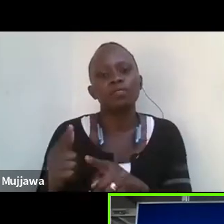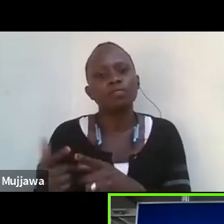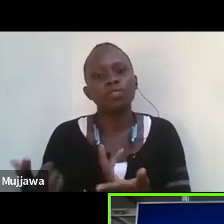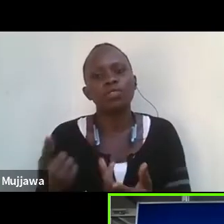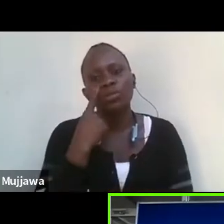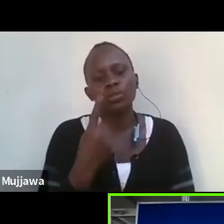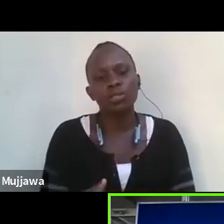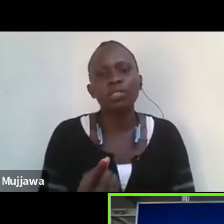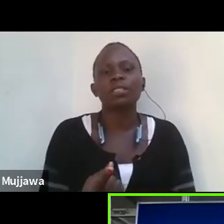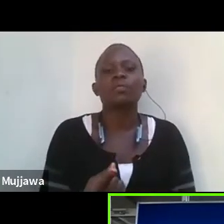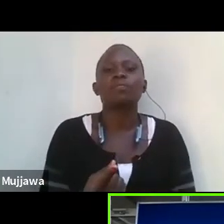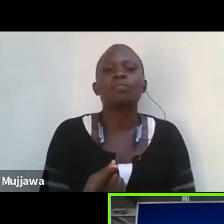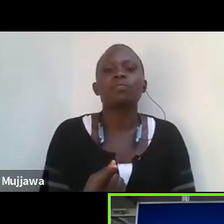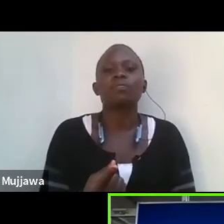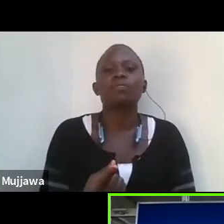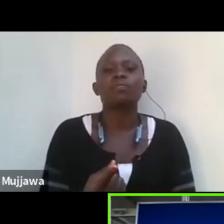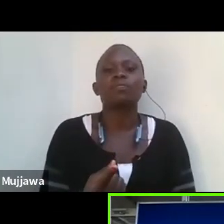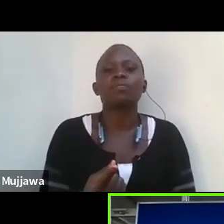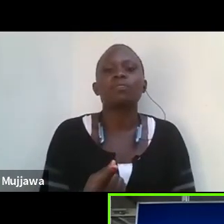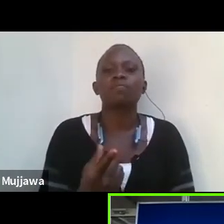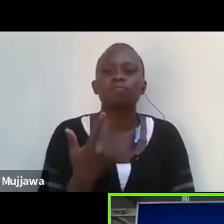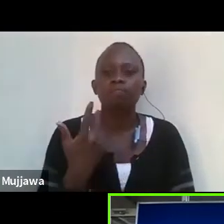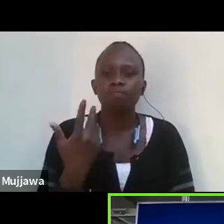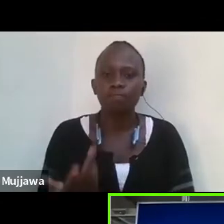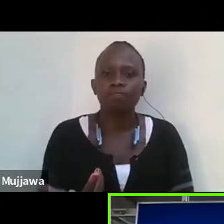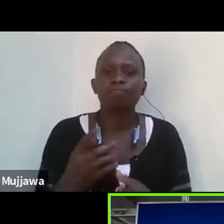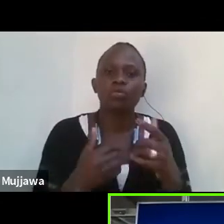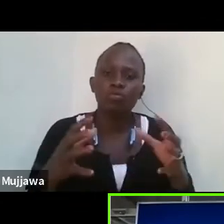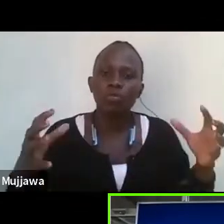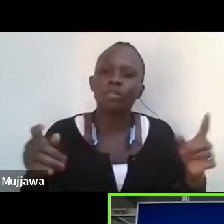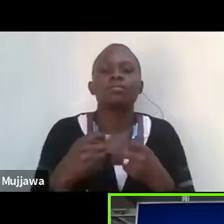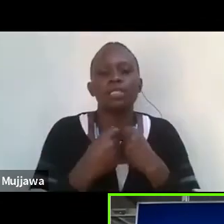those challenges that have been highlighted. Thank you.